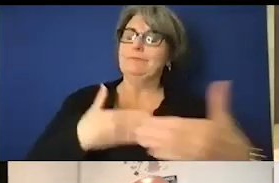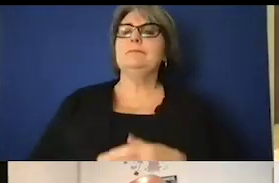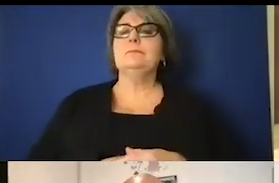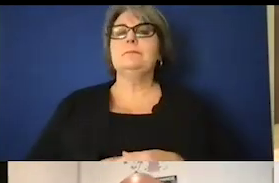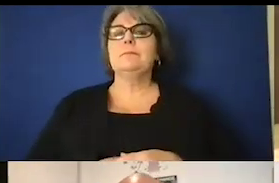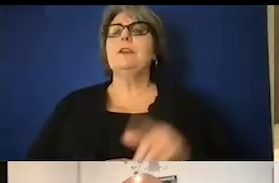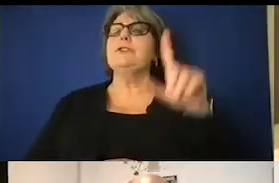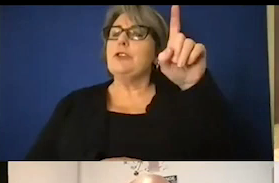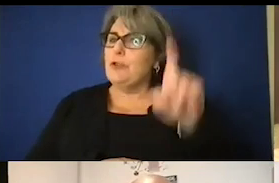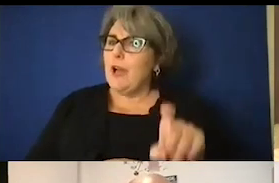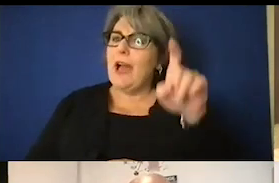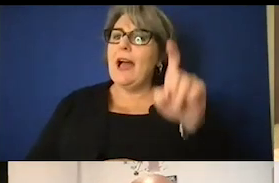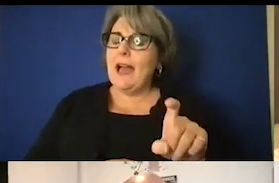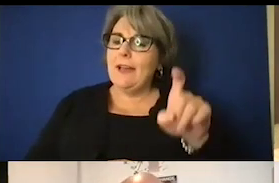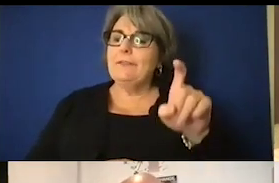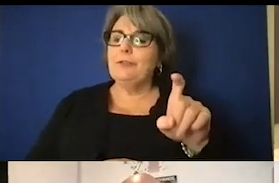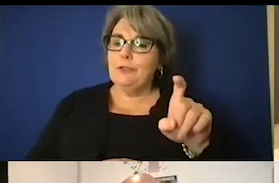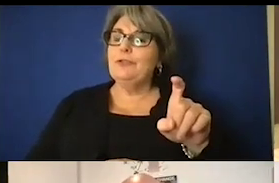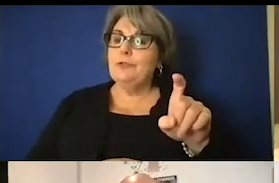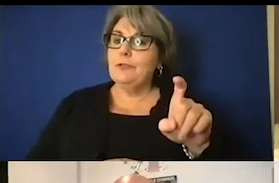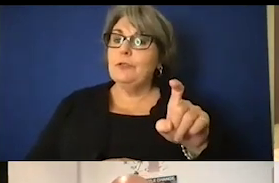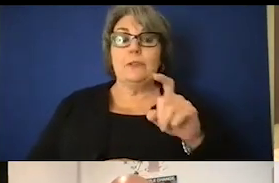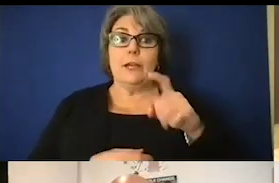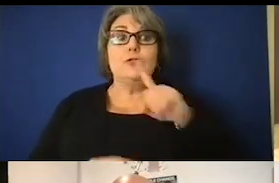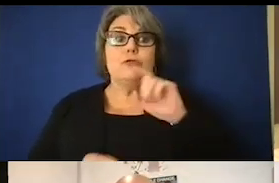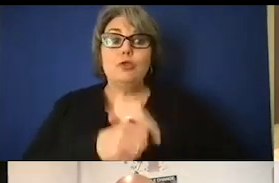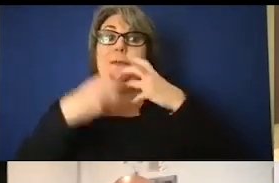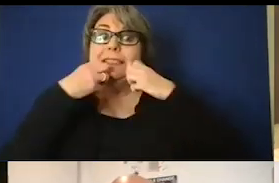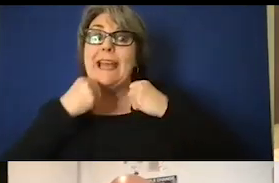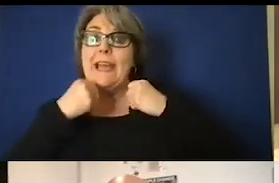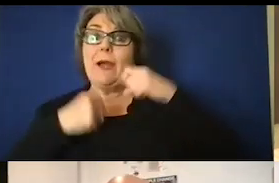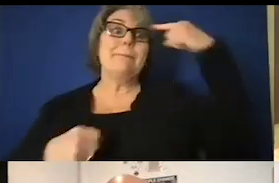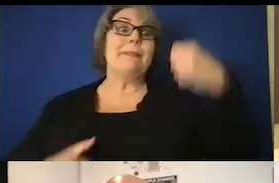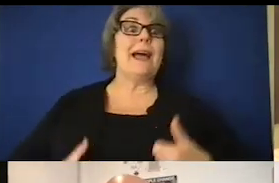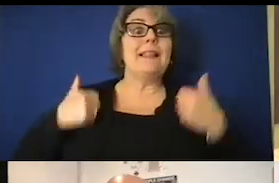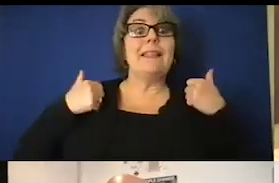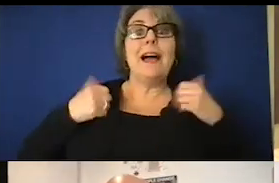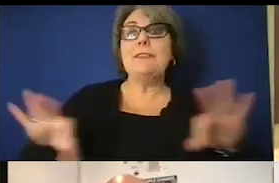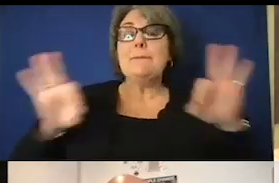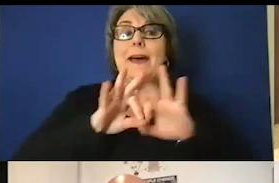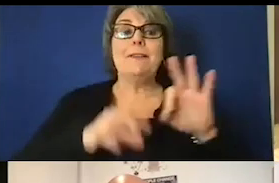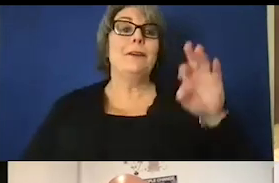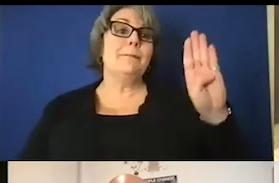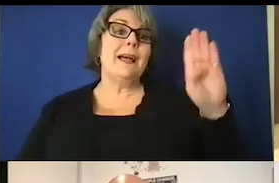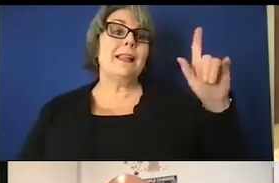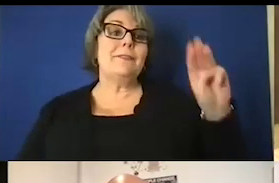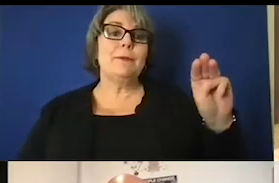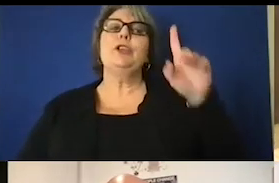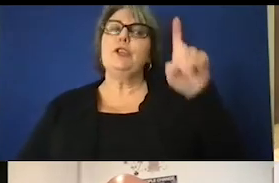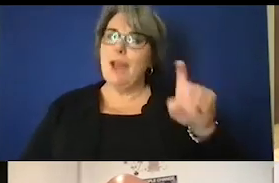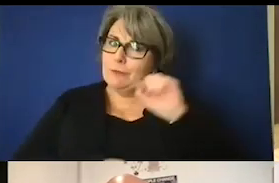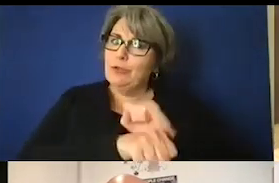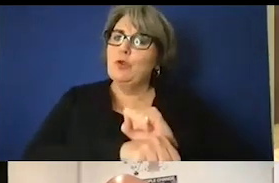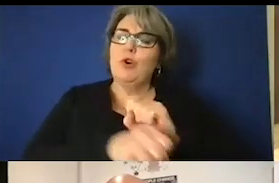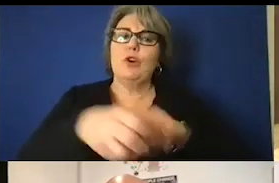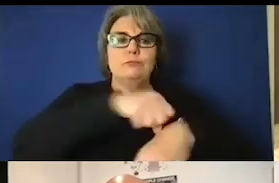have to make, if you really want to say that you care, you can't say Black Lives Matter, you can't say I support you, and you never do anything to